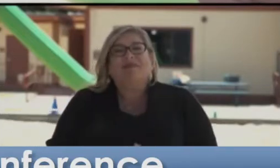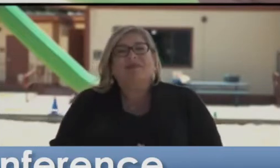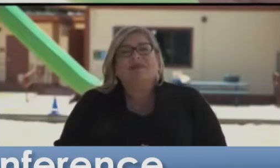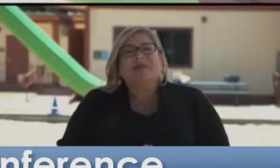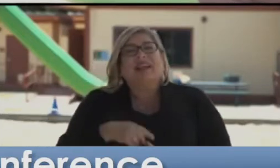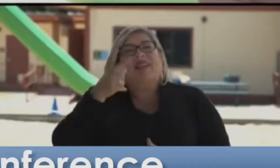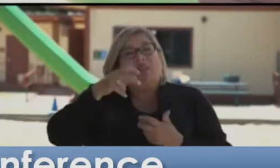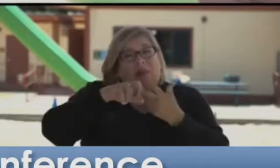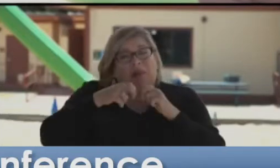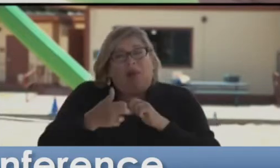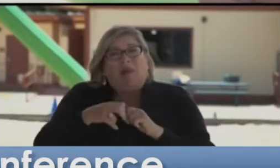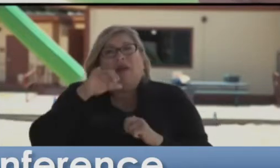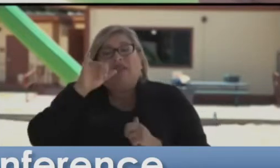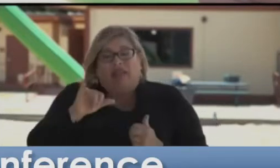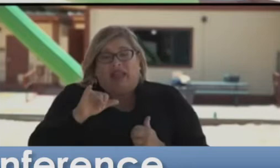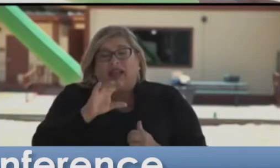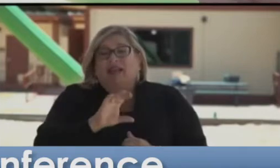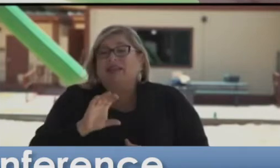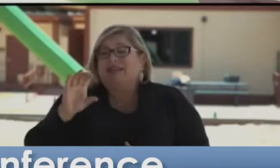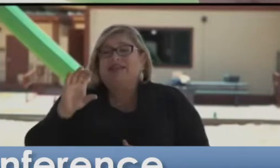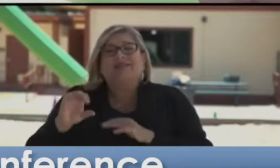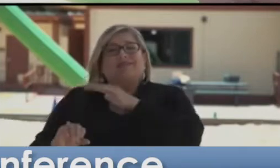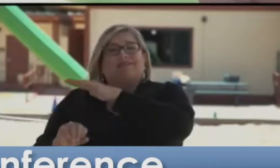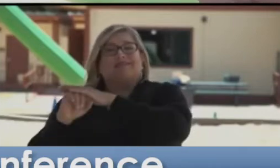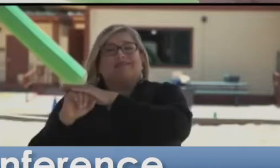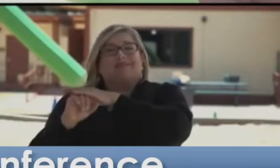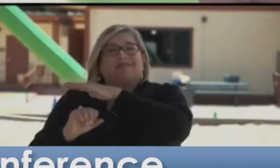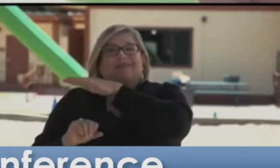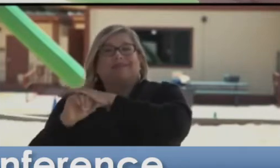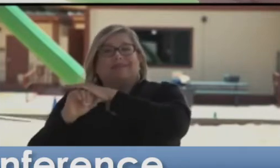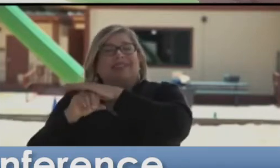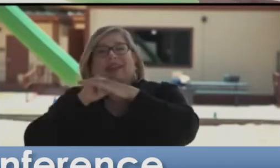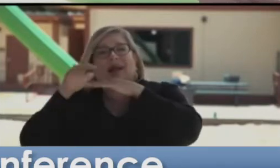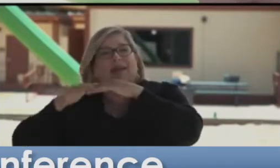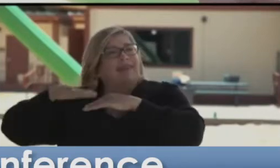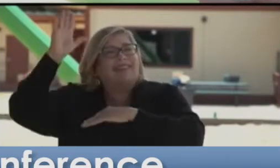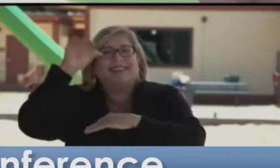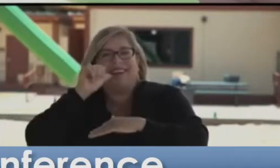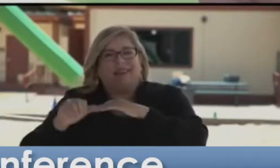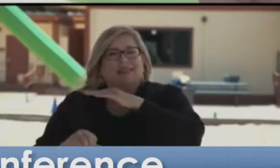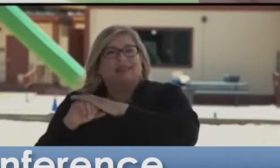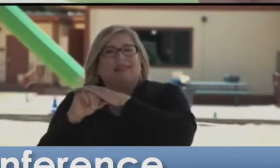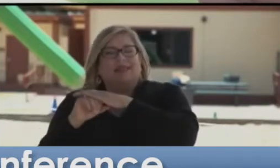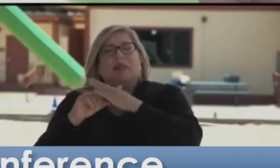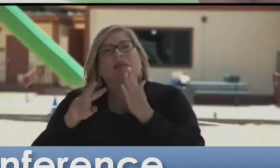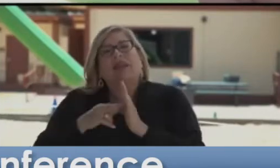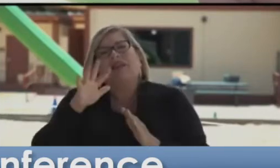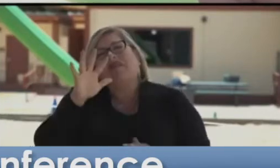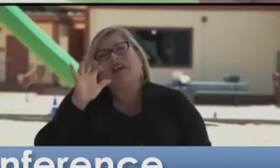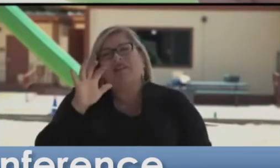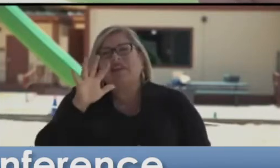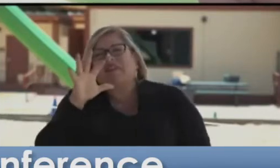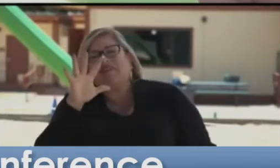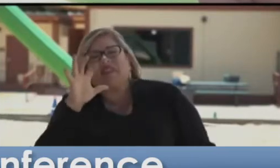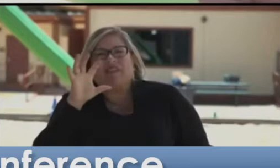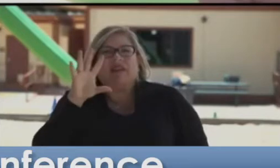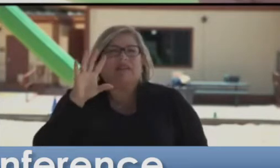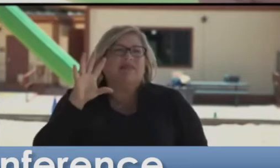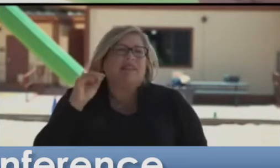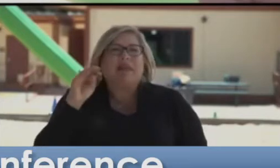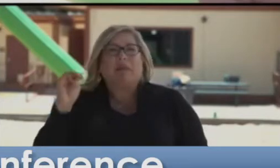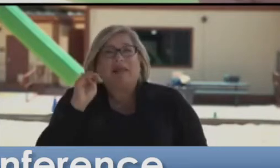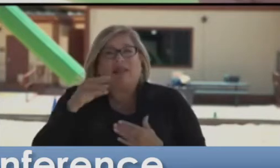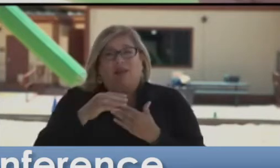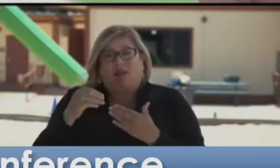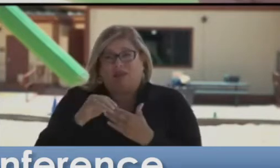set aside became a ceiling, not just a floor. At about $550 million a year wasn't enough